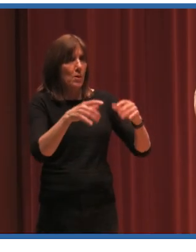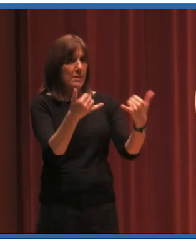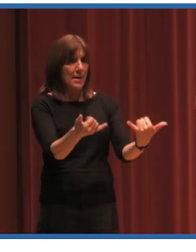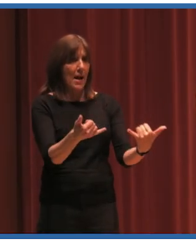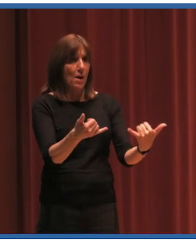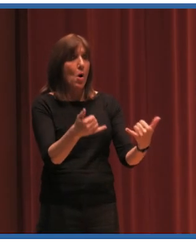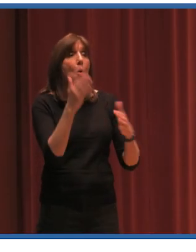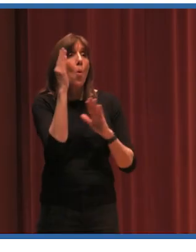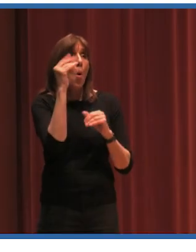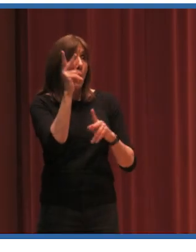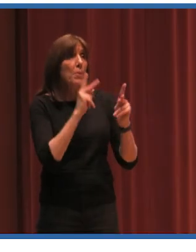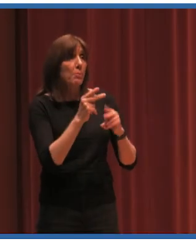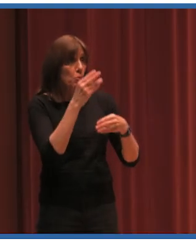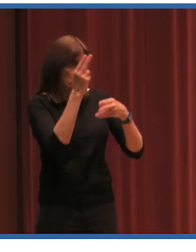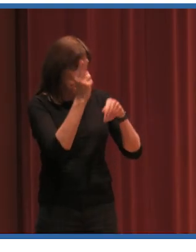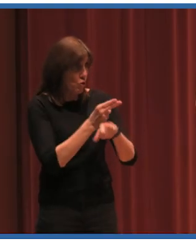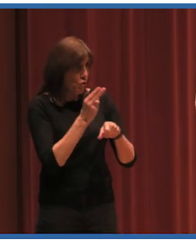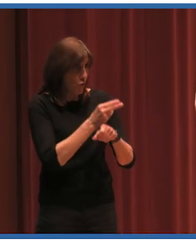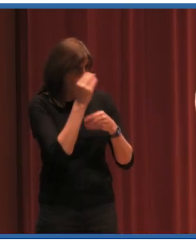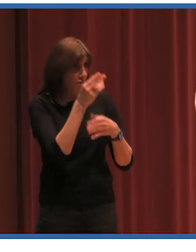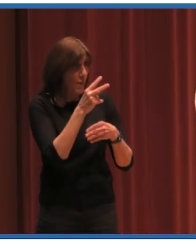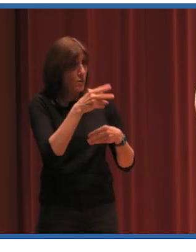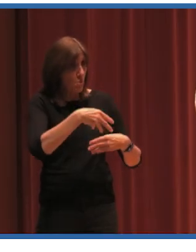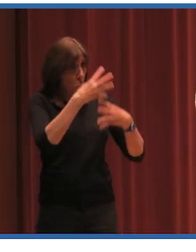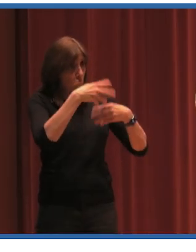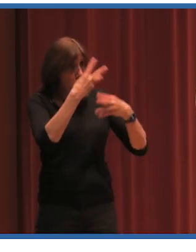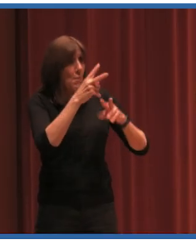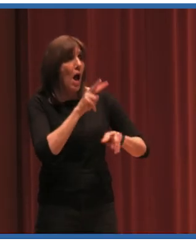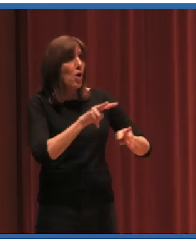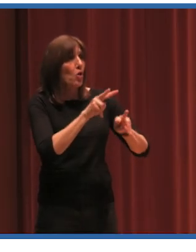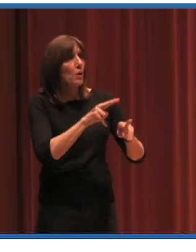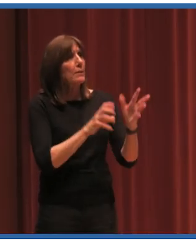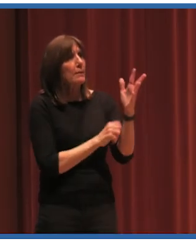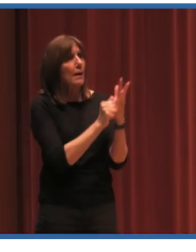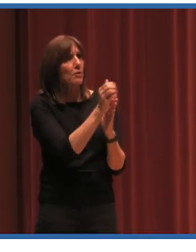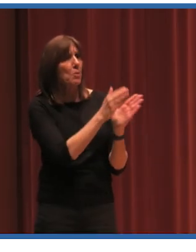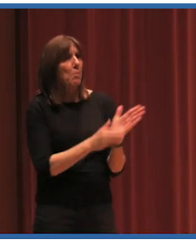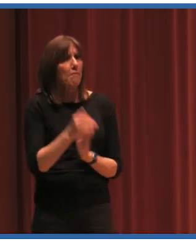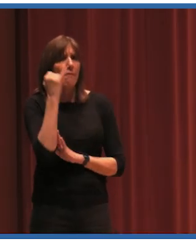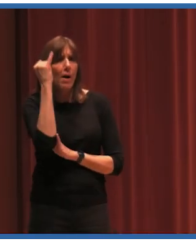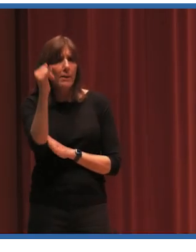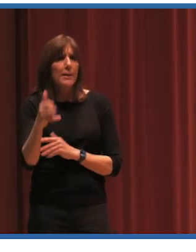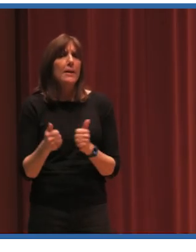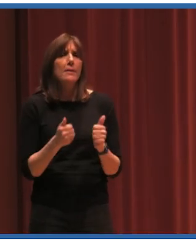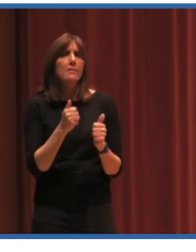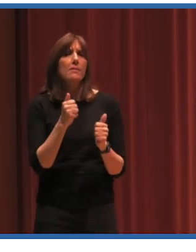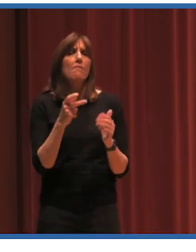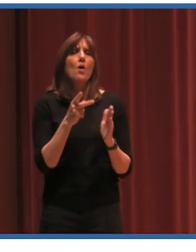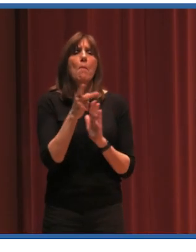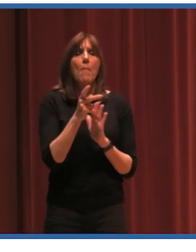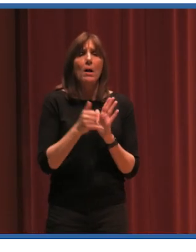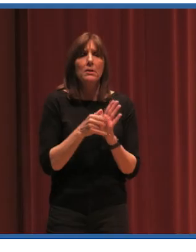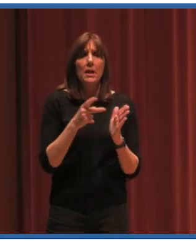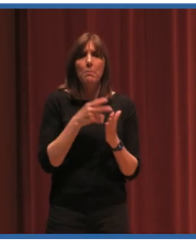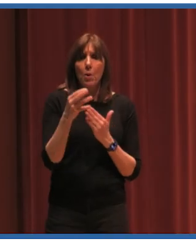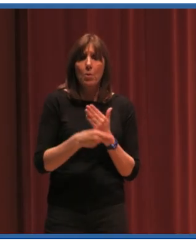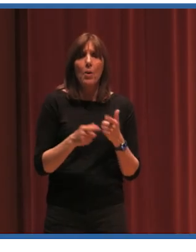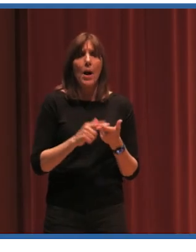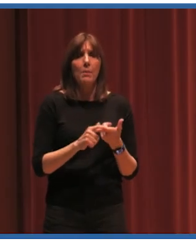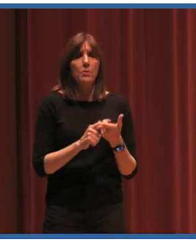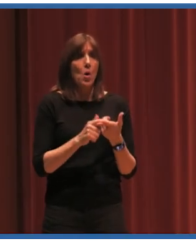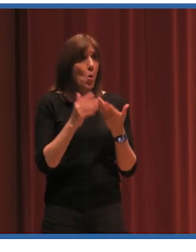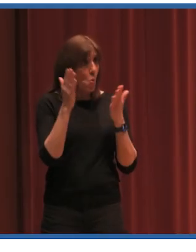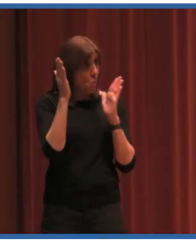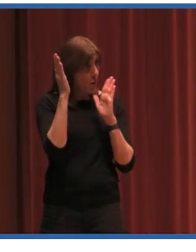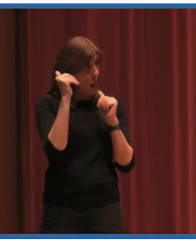that people will use it. Go look at the Iowa Cancer Plan for ideas in terms of policies and programs. We hope that they'll reach out so that we